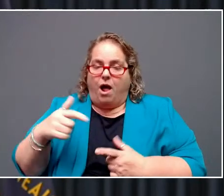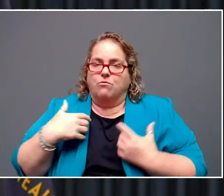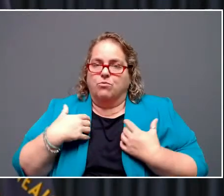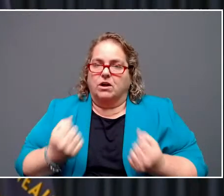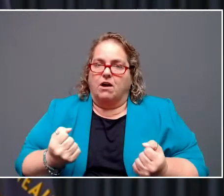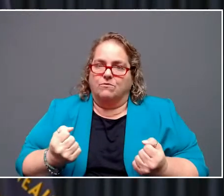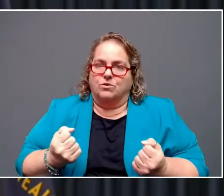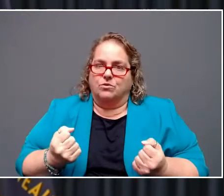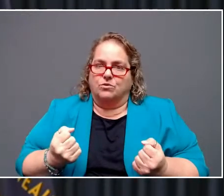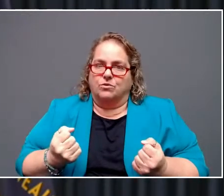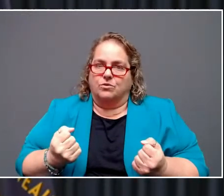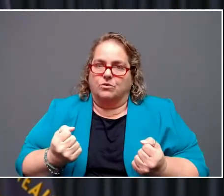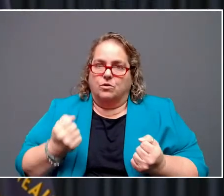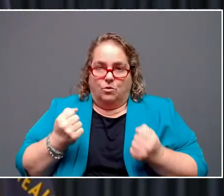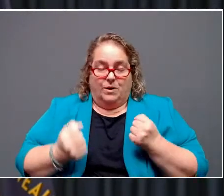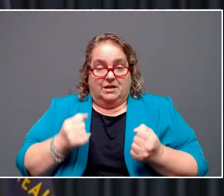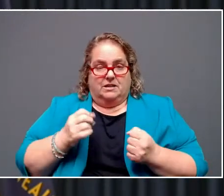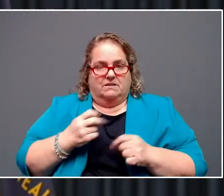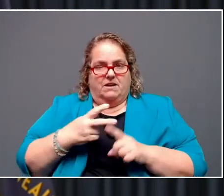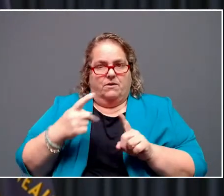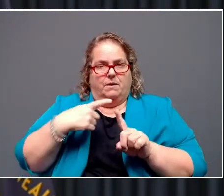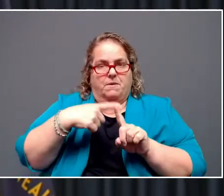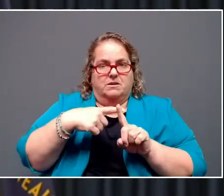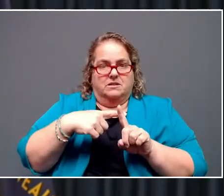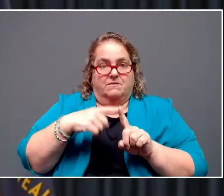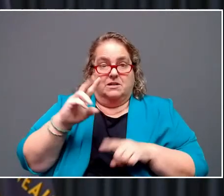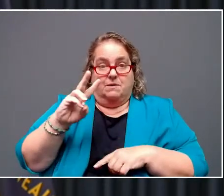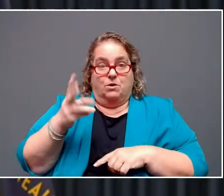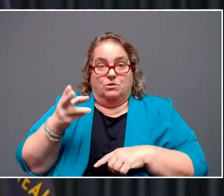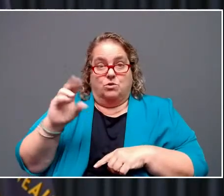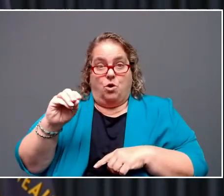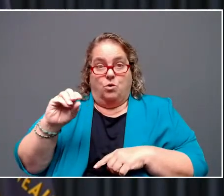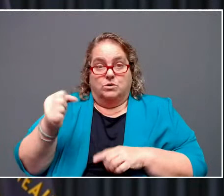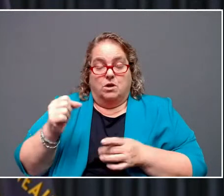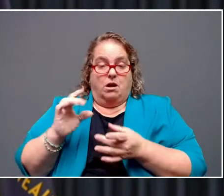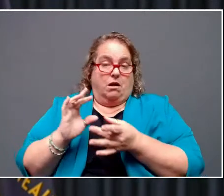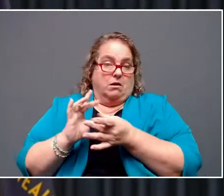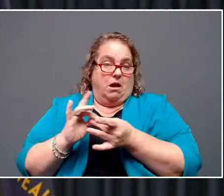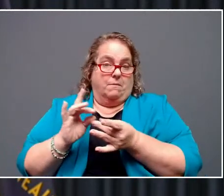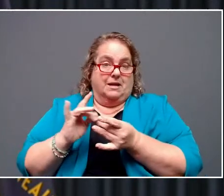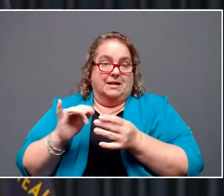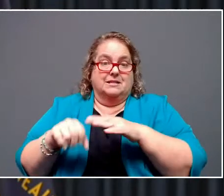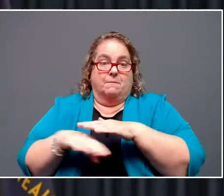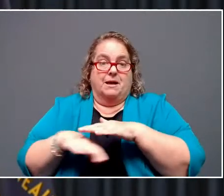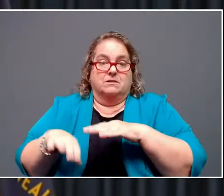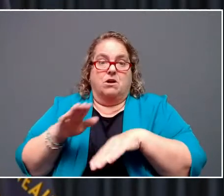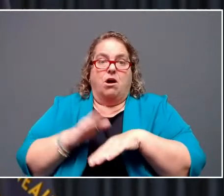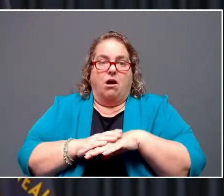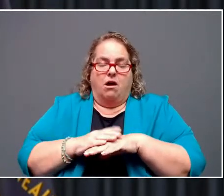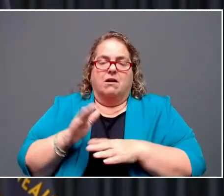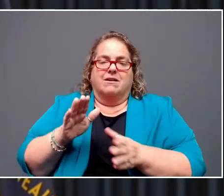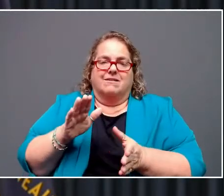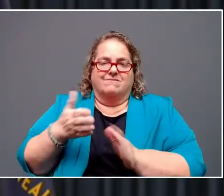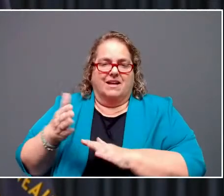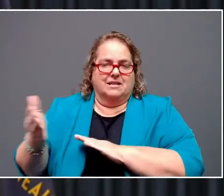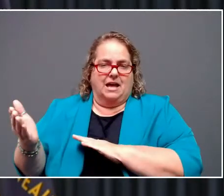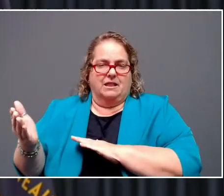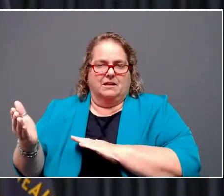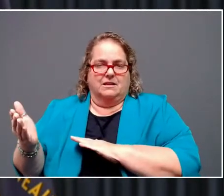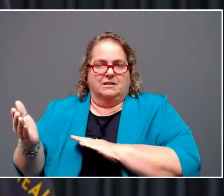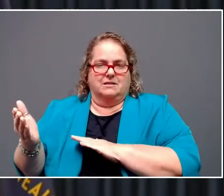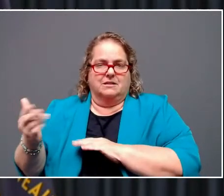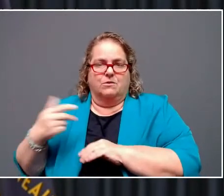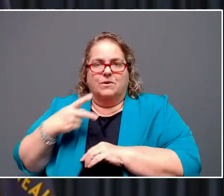which is positive. The WHO comment is based a lot on fatalities, and we have seen our